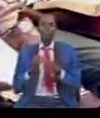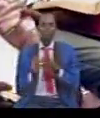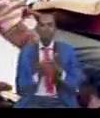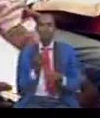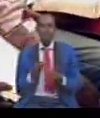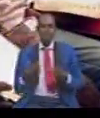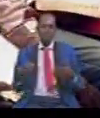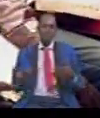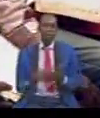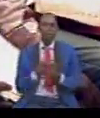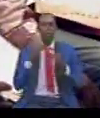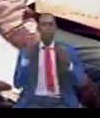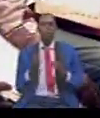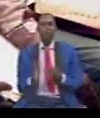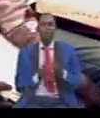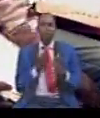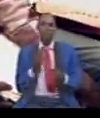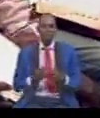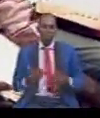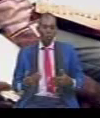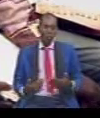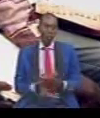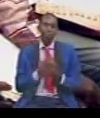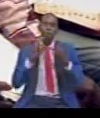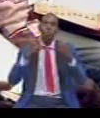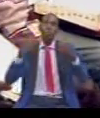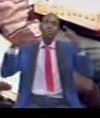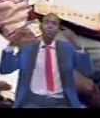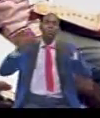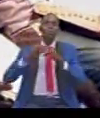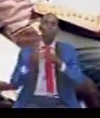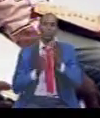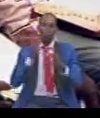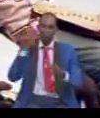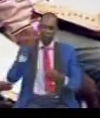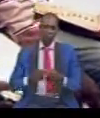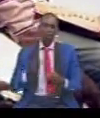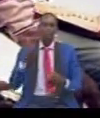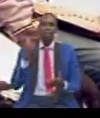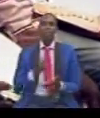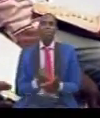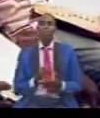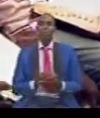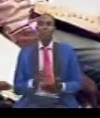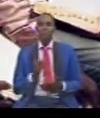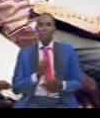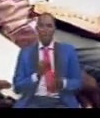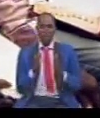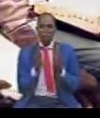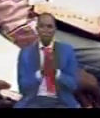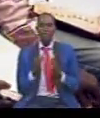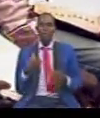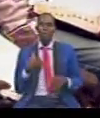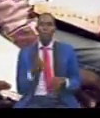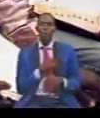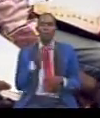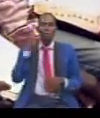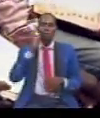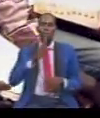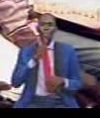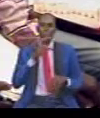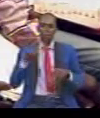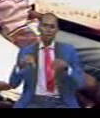power, a new breakthrough. In Jesus' name, I pray we'll be doers of the